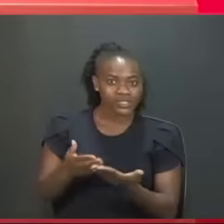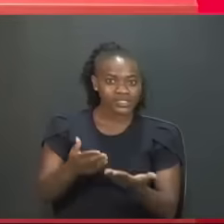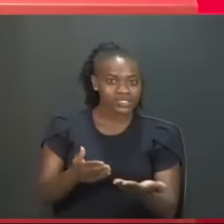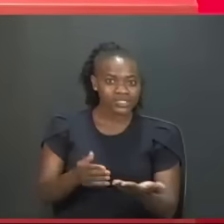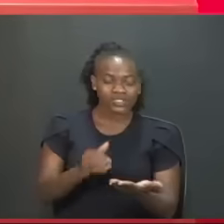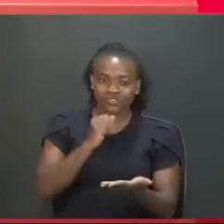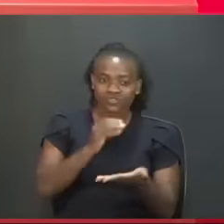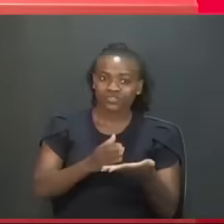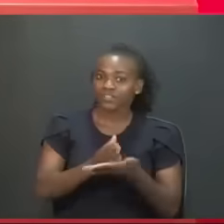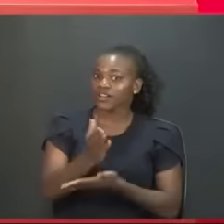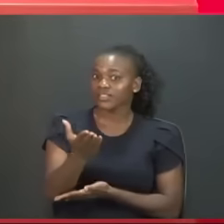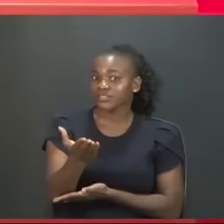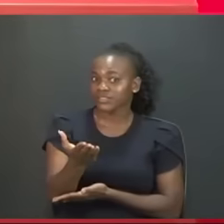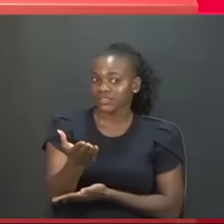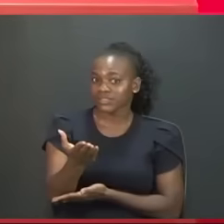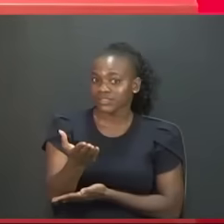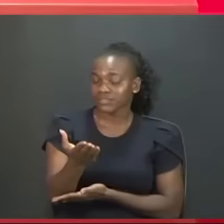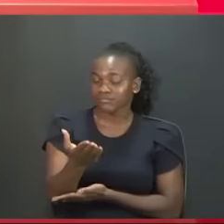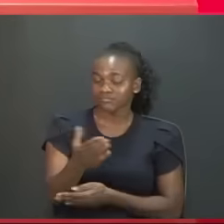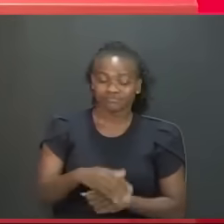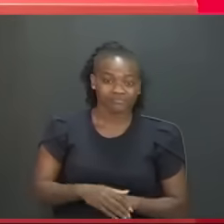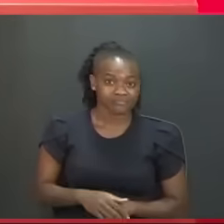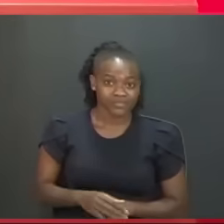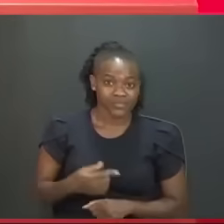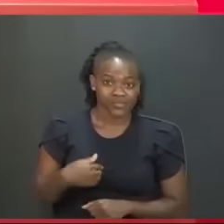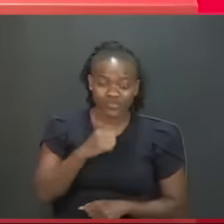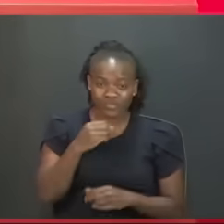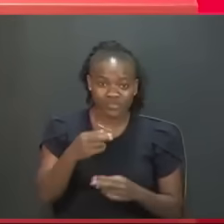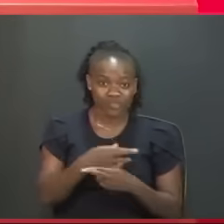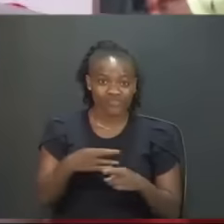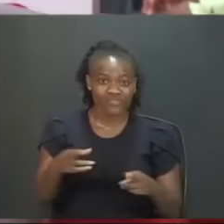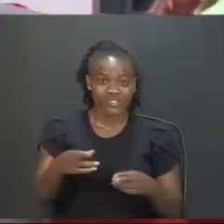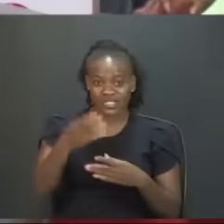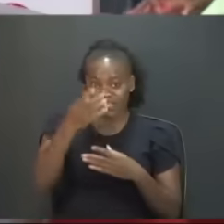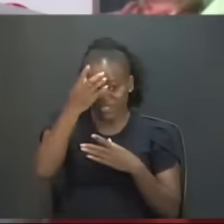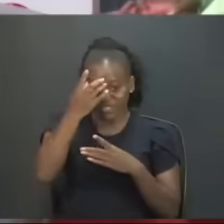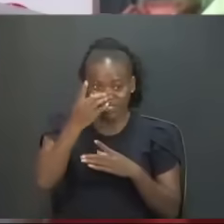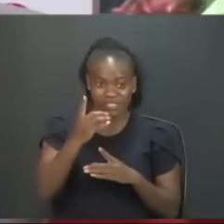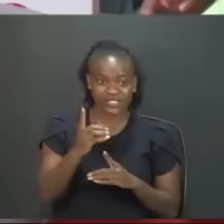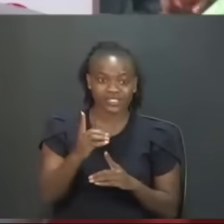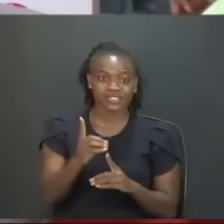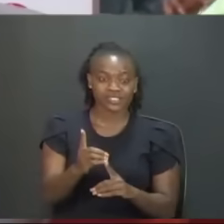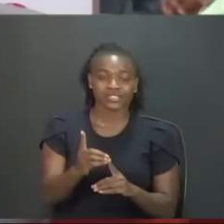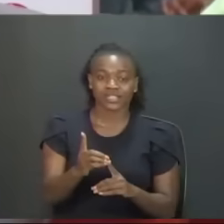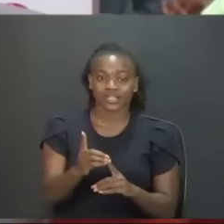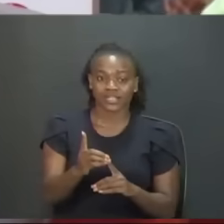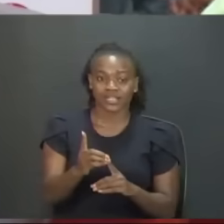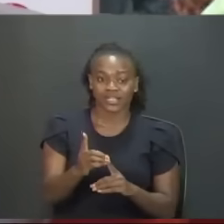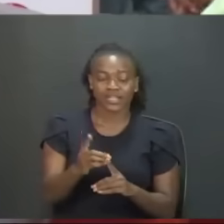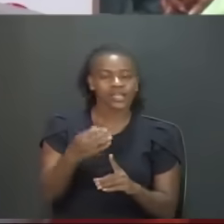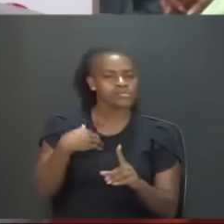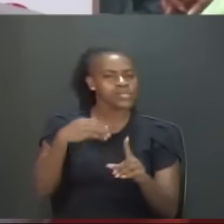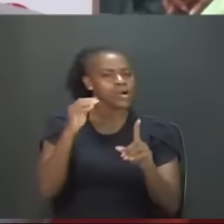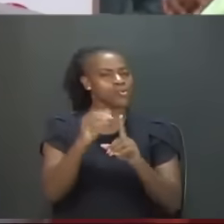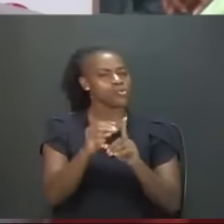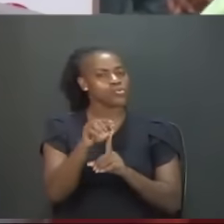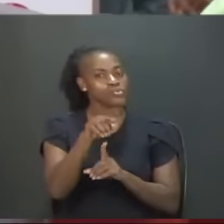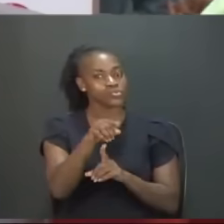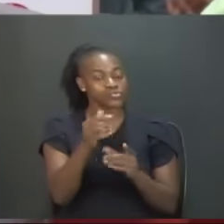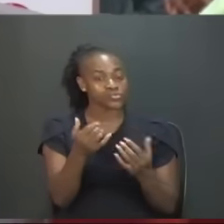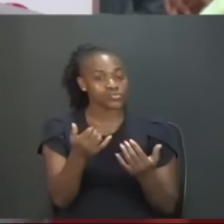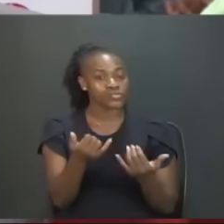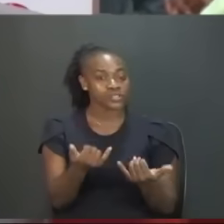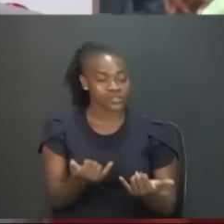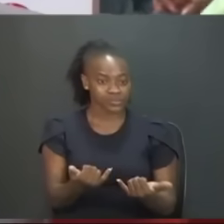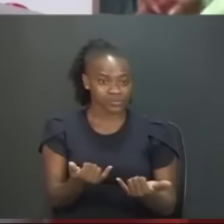We haven't got to a stage of taking decision. Minority leader has raised an issue. I'm drawing your Minority leader has raised an